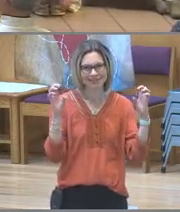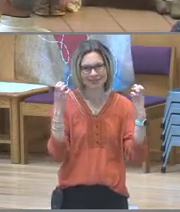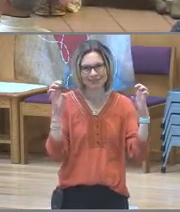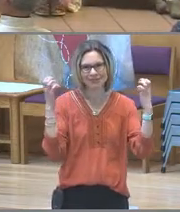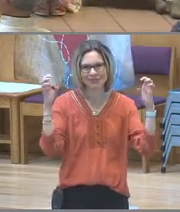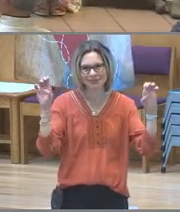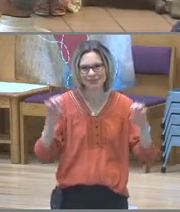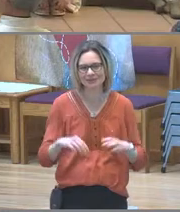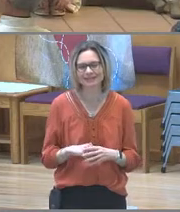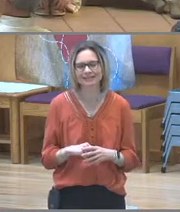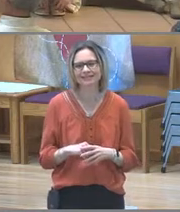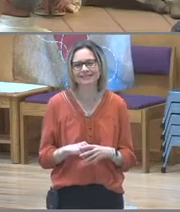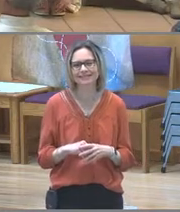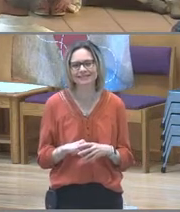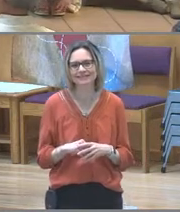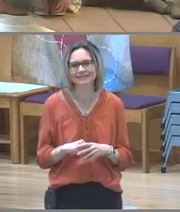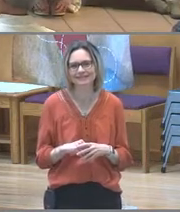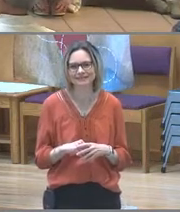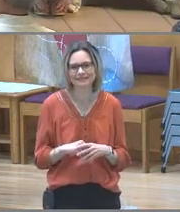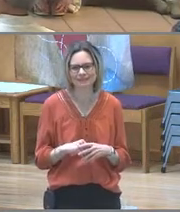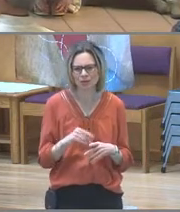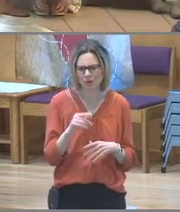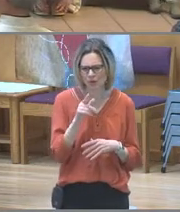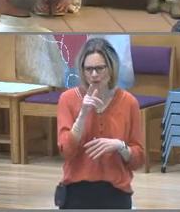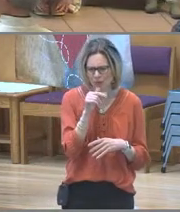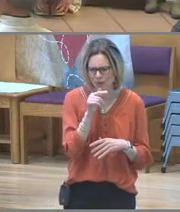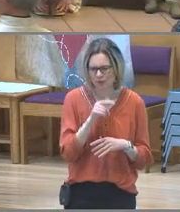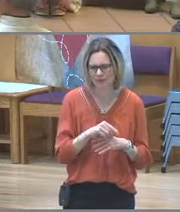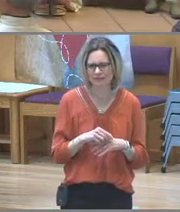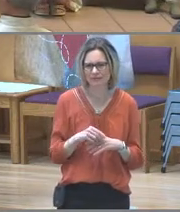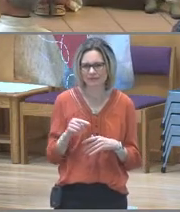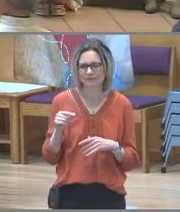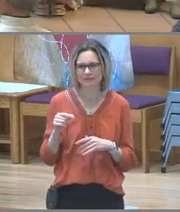Easter. That's right. Who of you were able to...